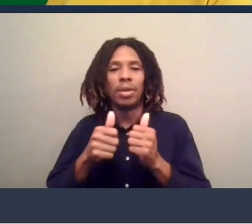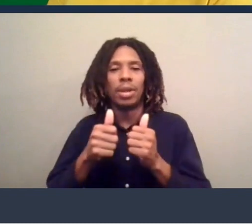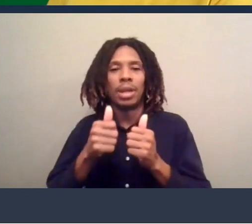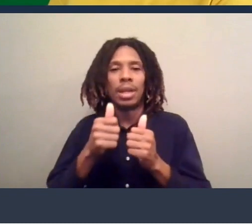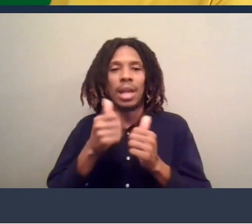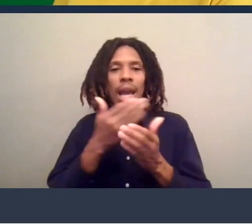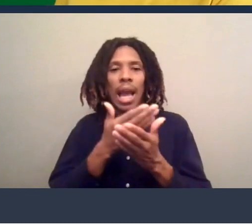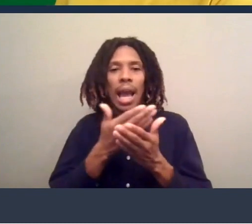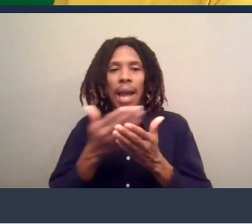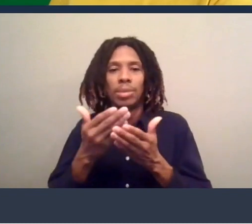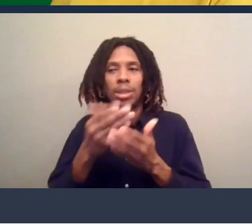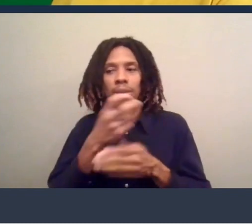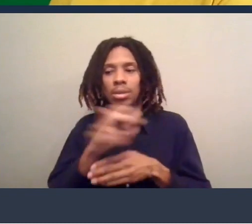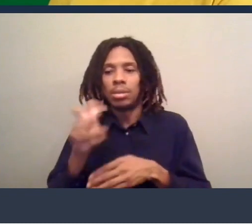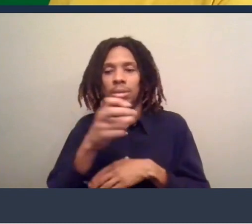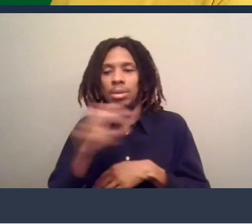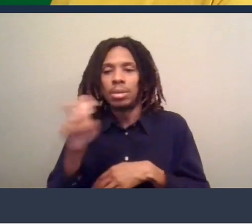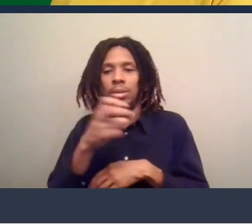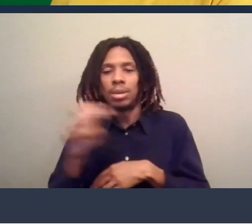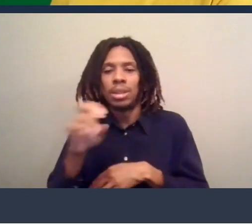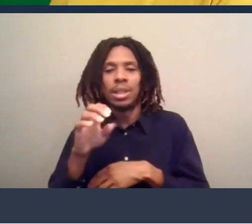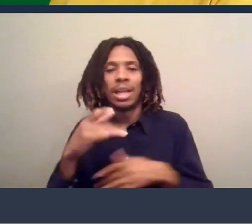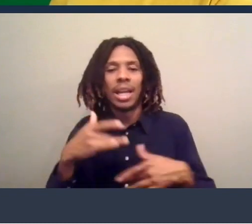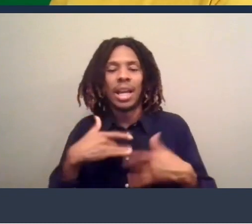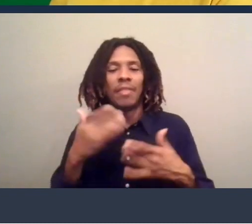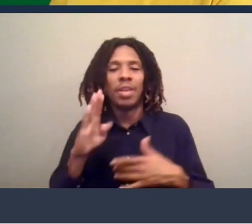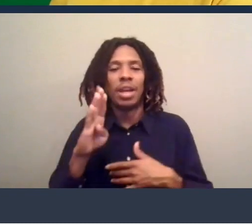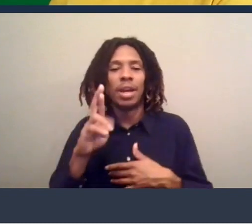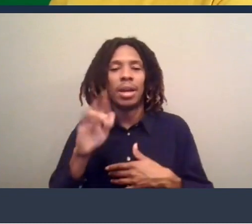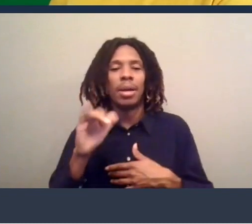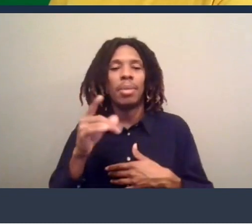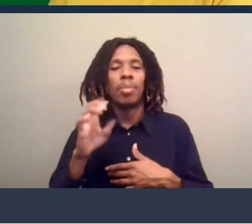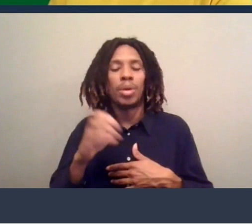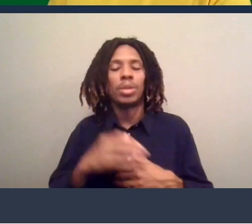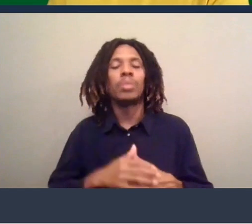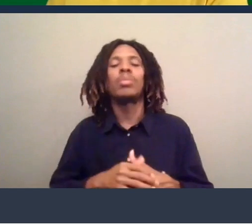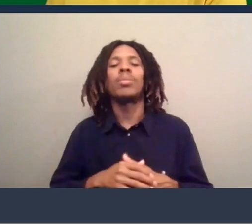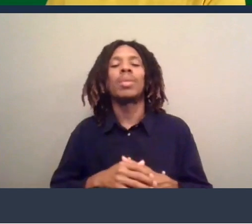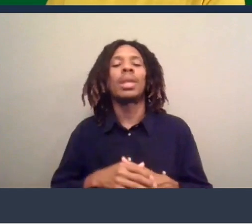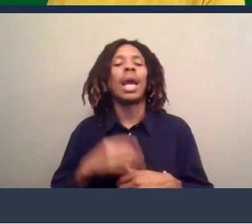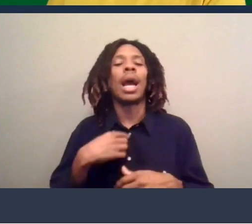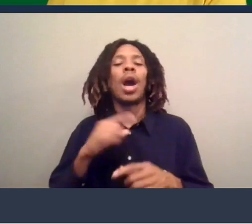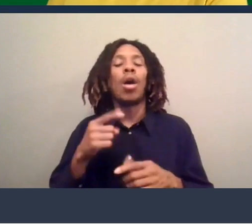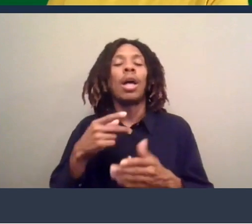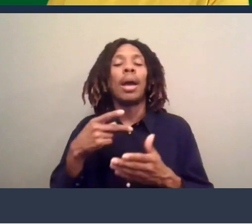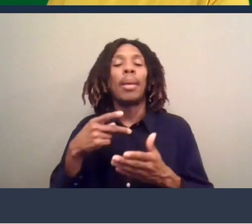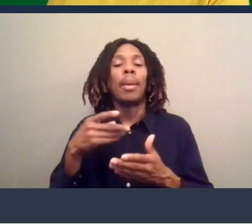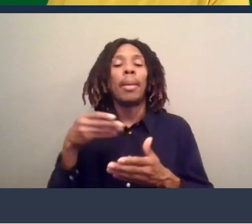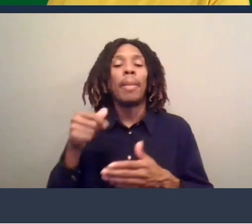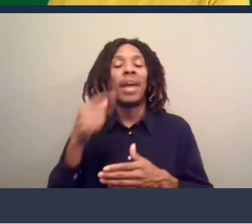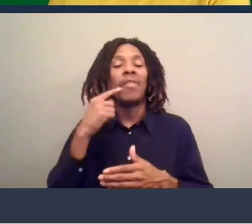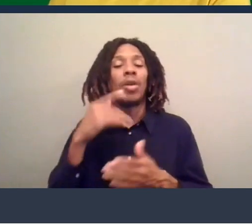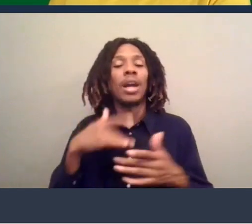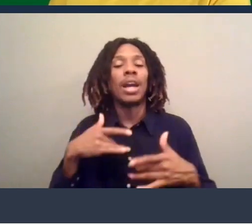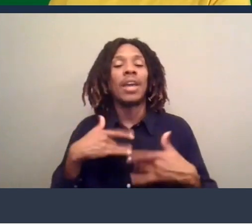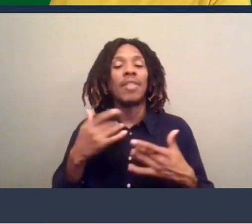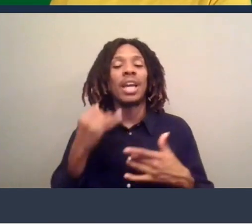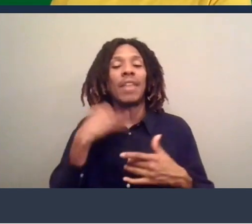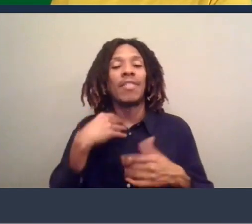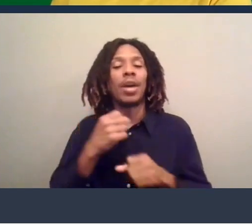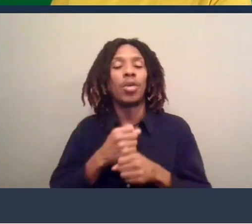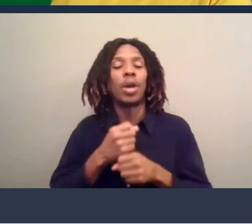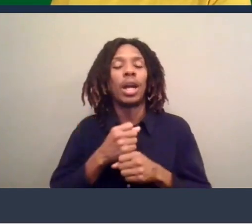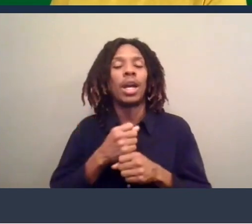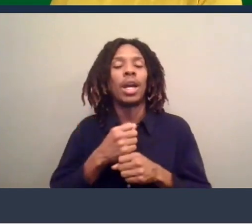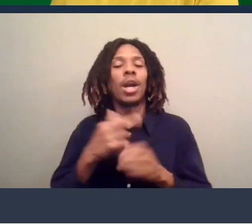to EventBridge. I will only pay for objects. I will only pay for events if I create a rule that match a